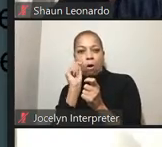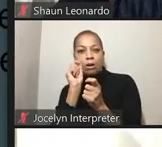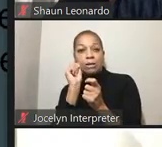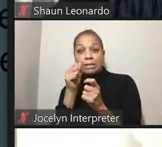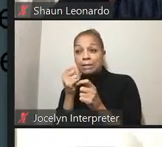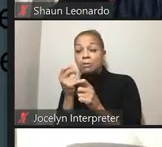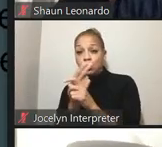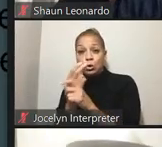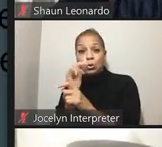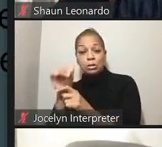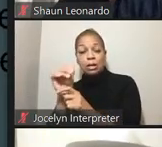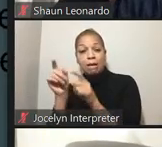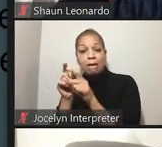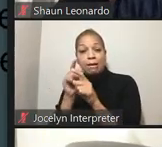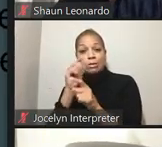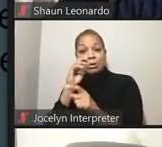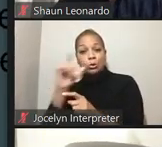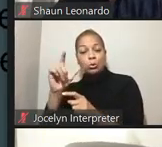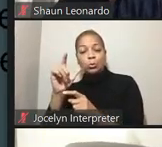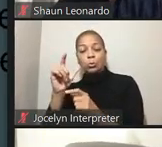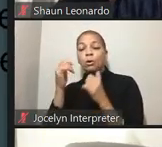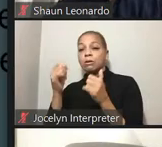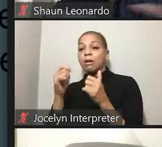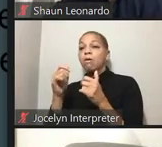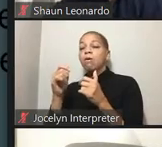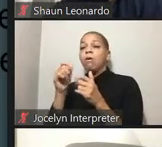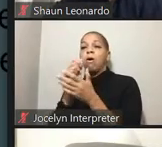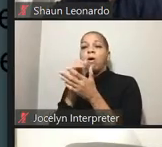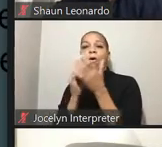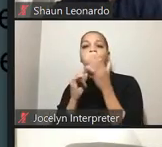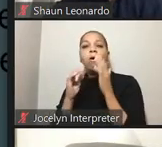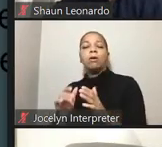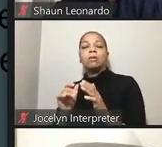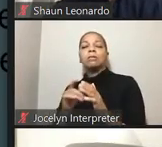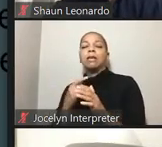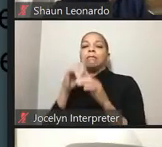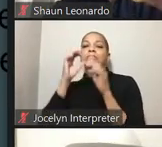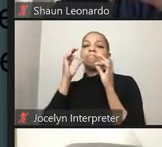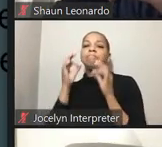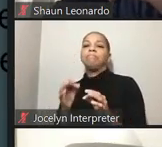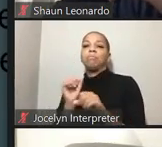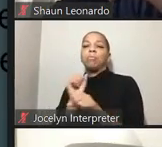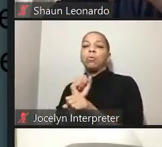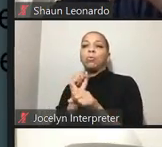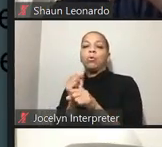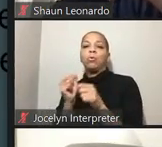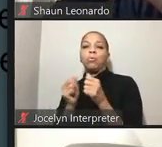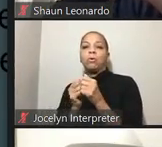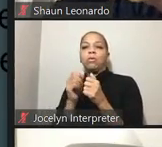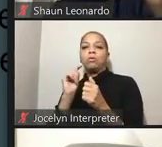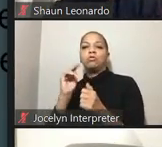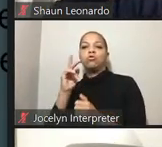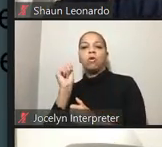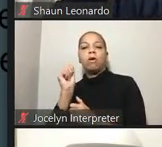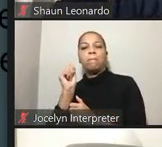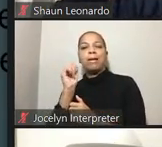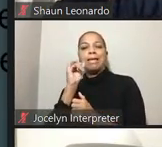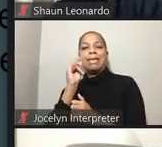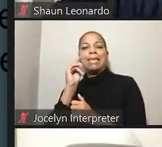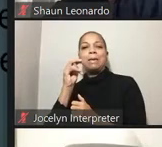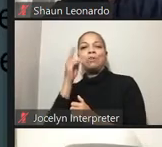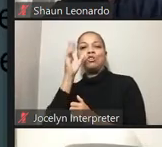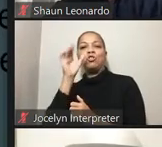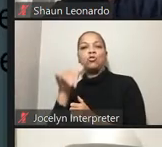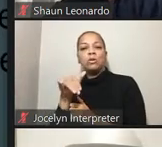Artists who choose to work with cultural trauma imagery are engaging in what I call a politics